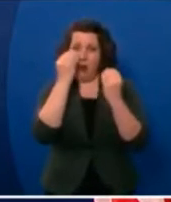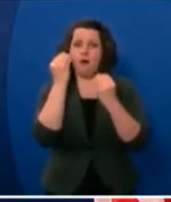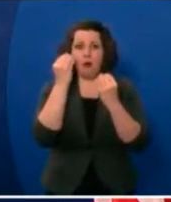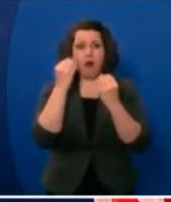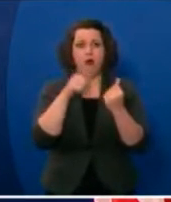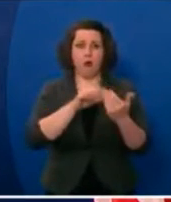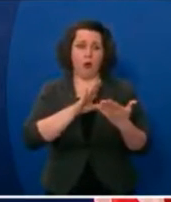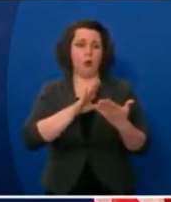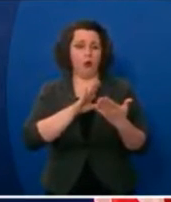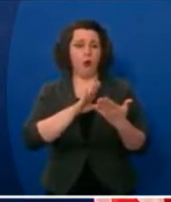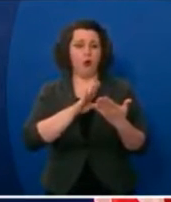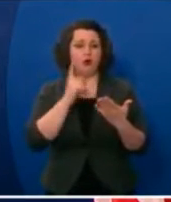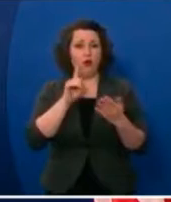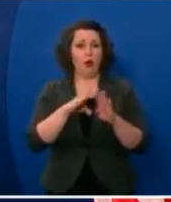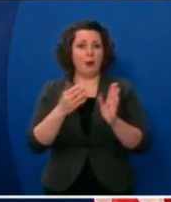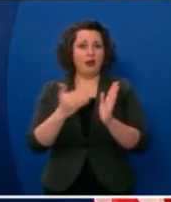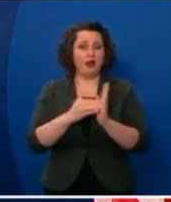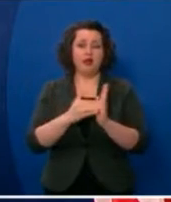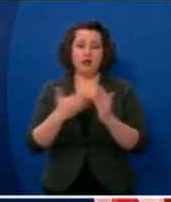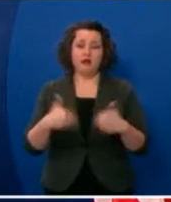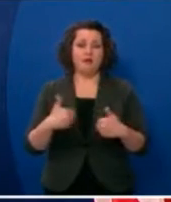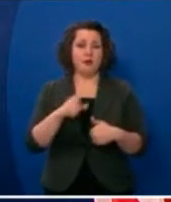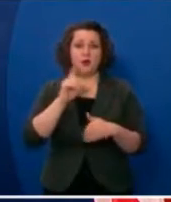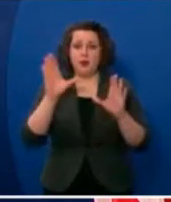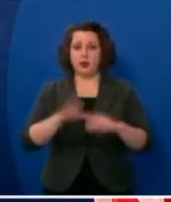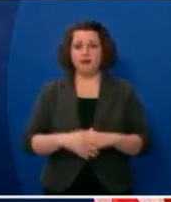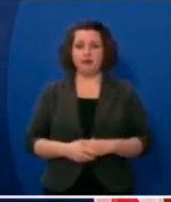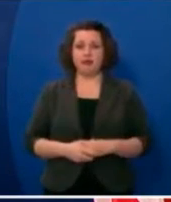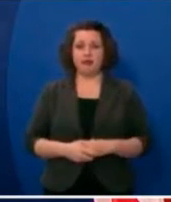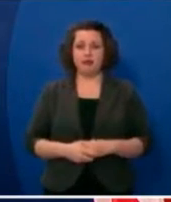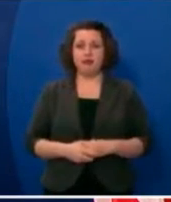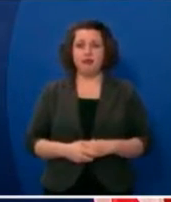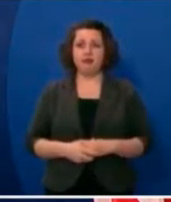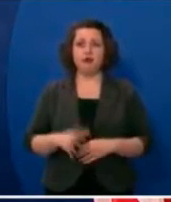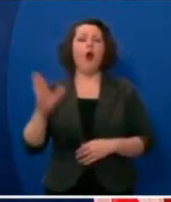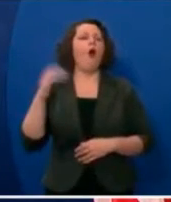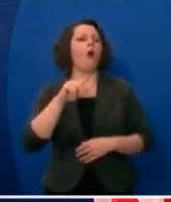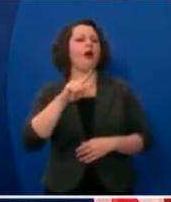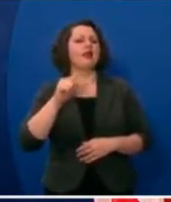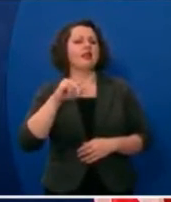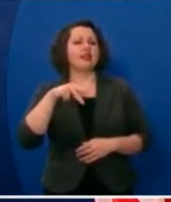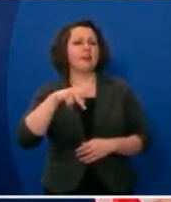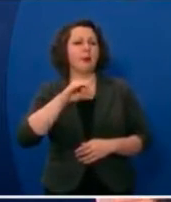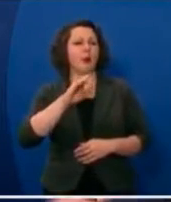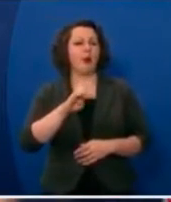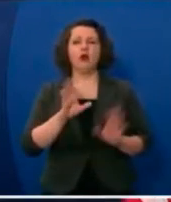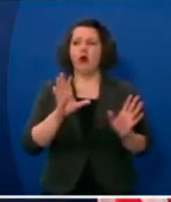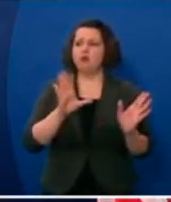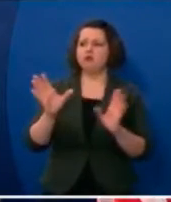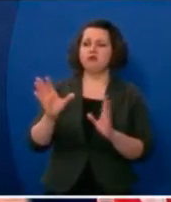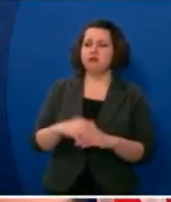taking in reopening their businesses. Just zip code. Oh, you want to talk about that?